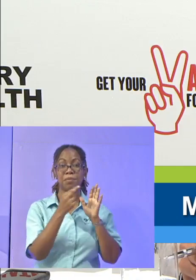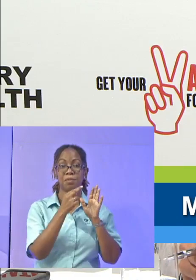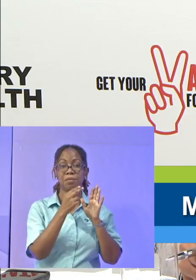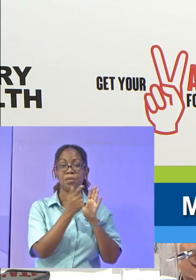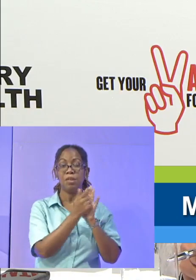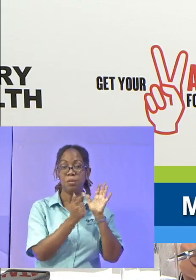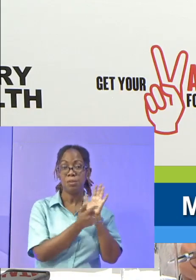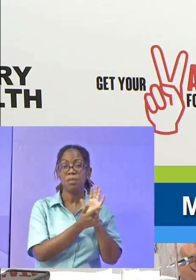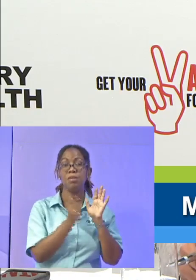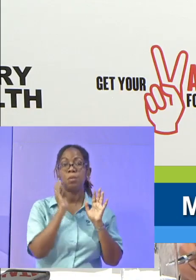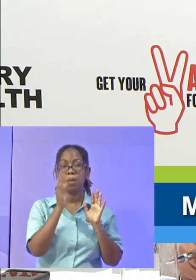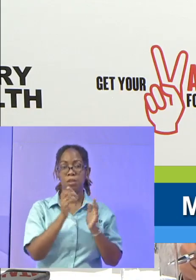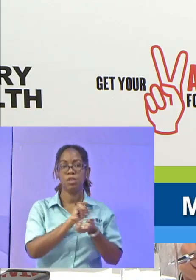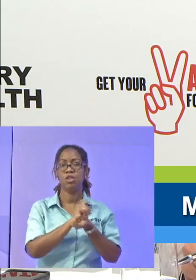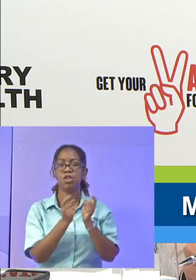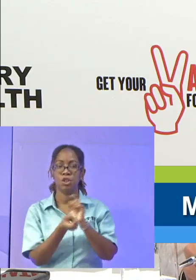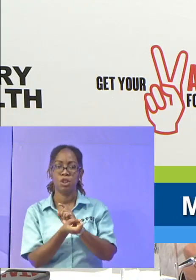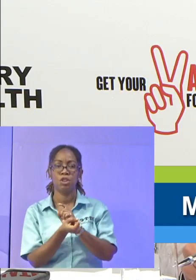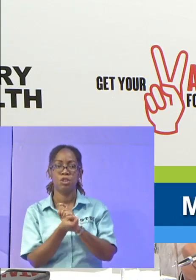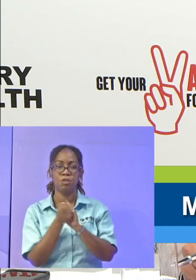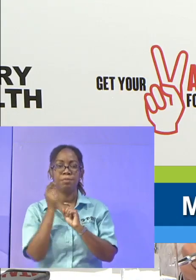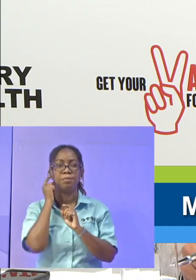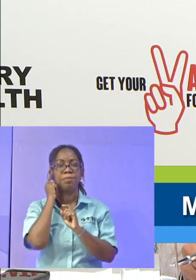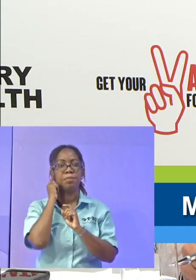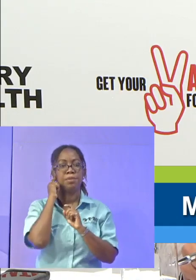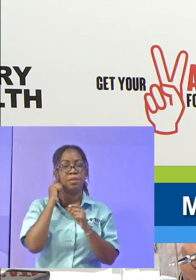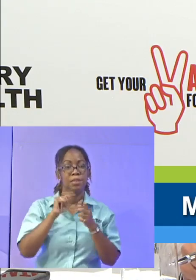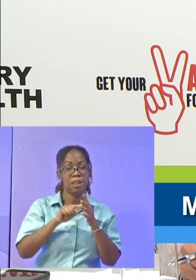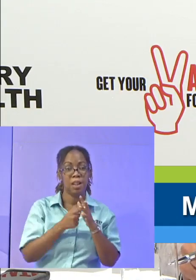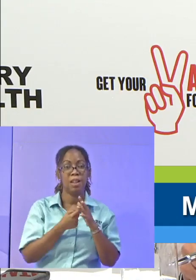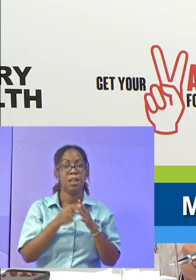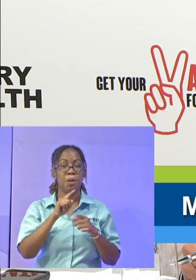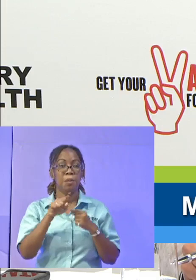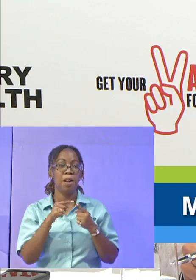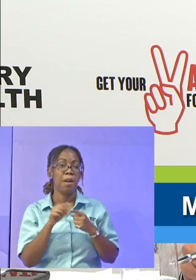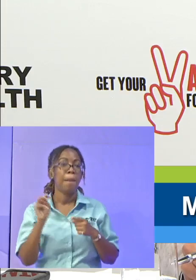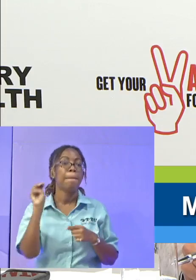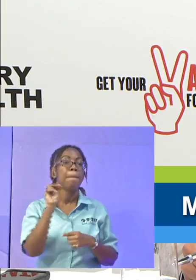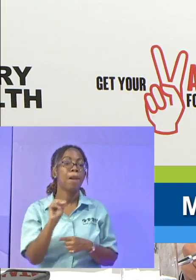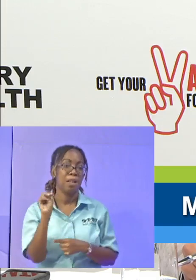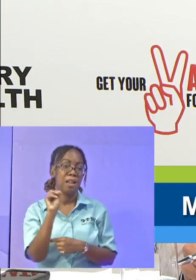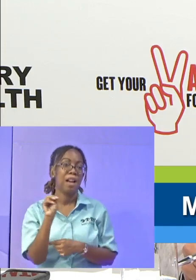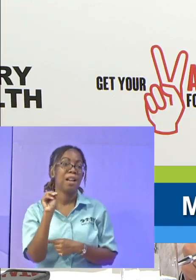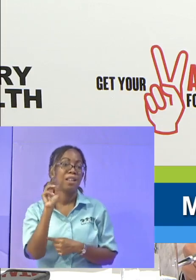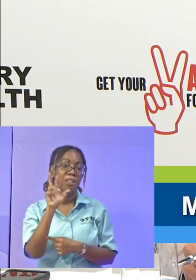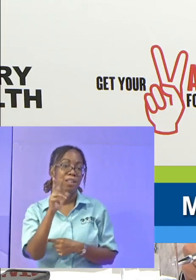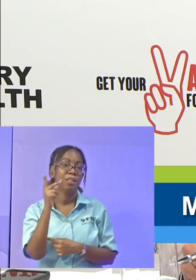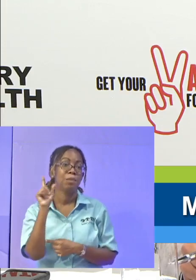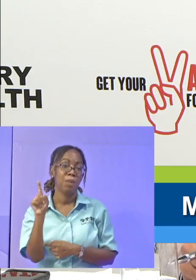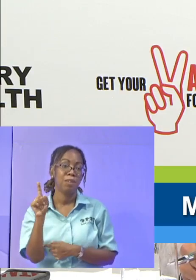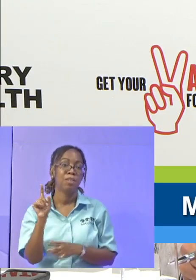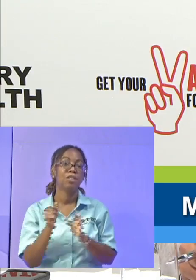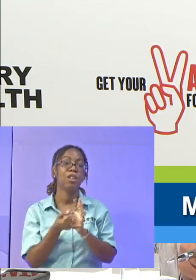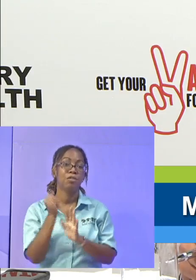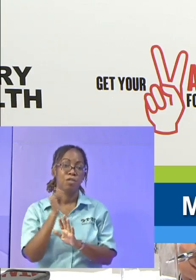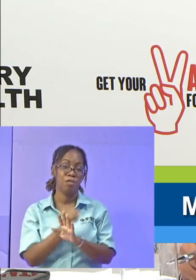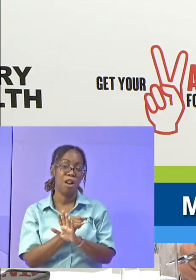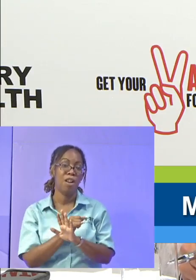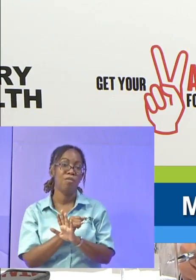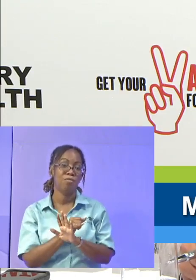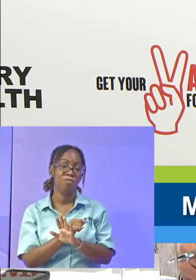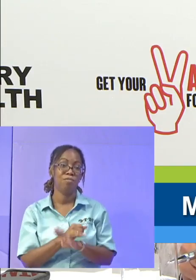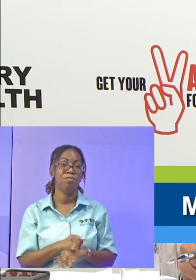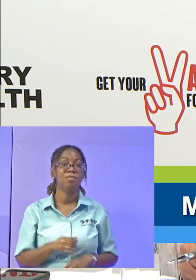these changes that kick in from Monday, the 31st of January. So let me just